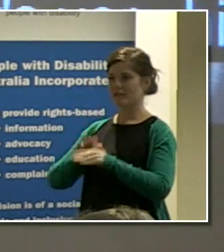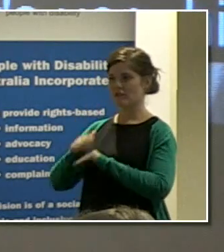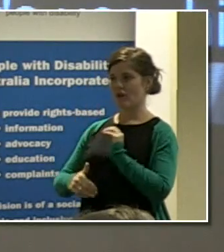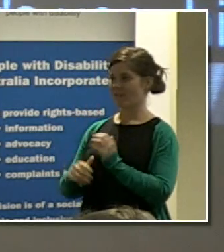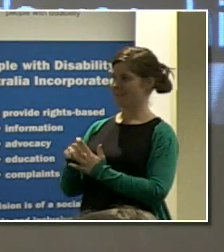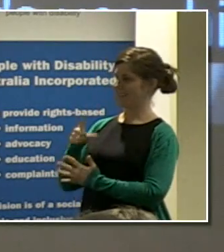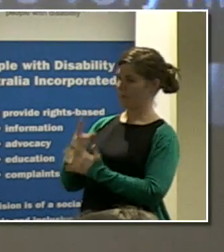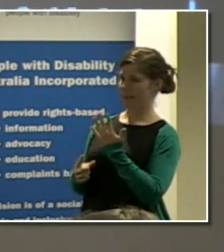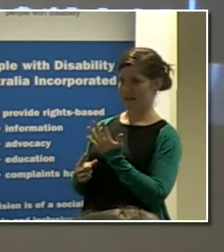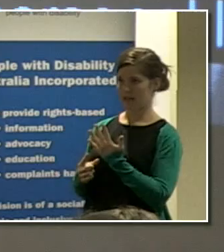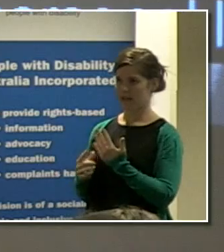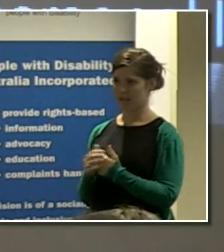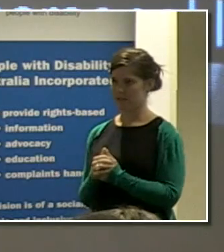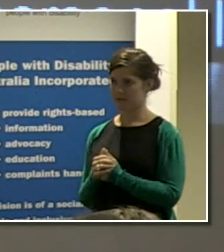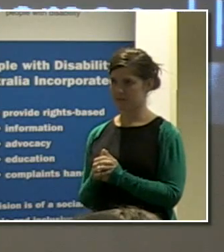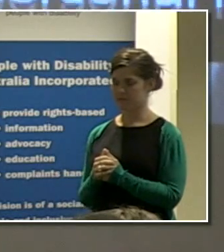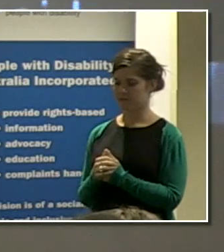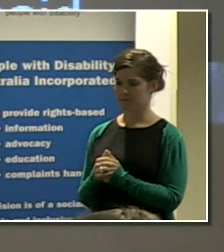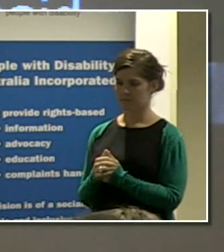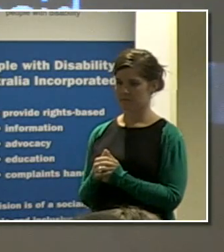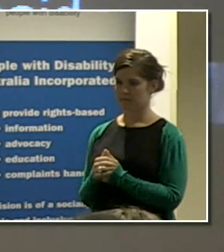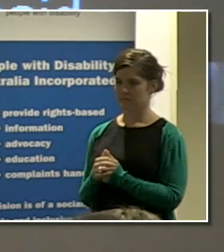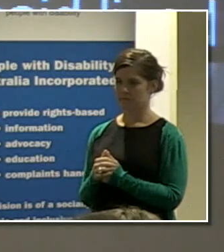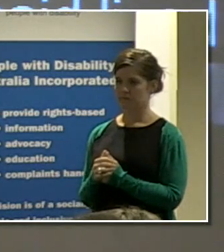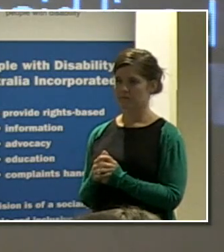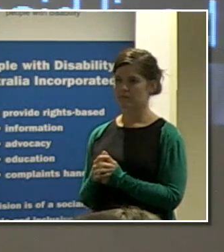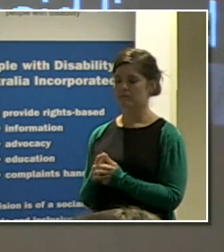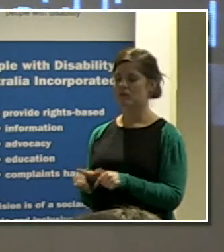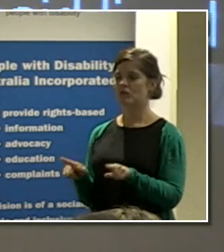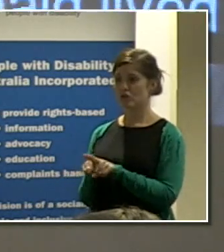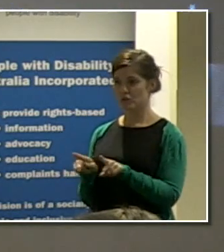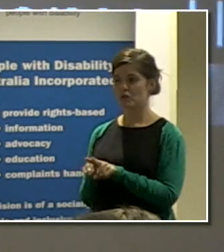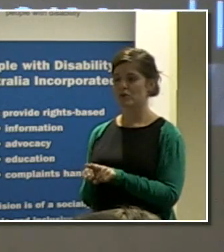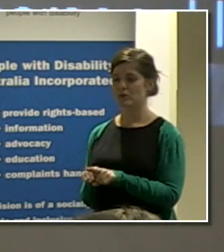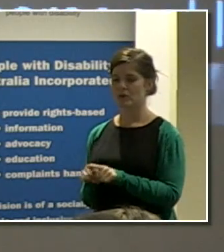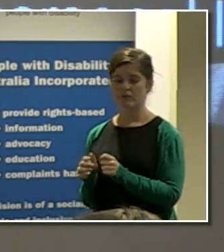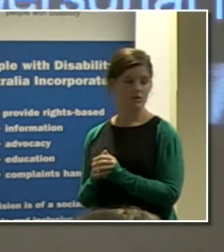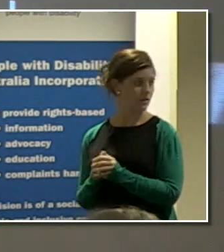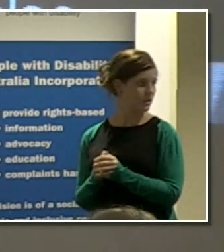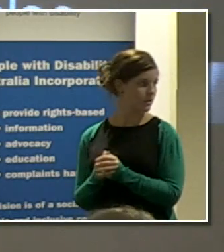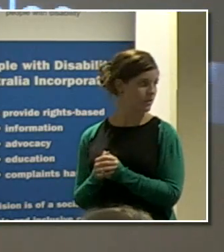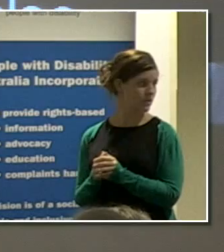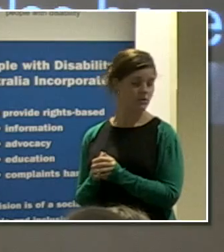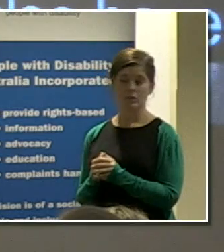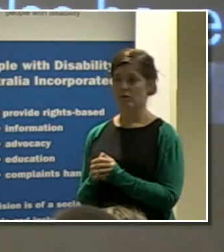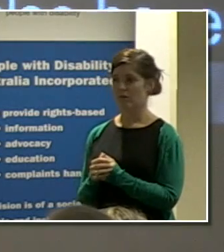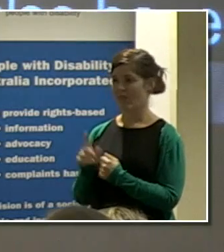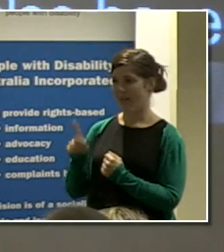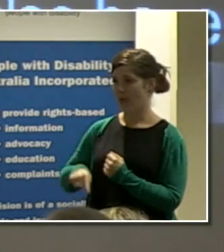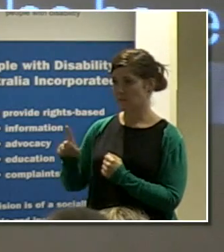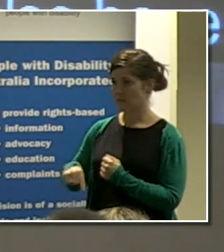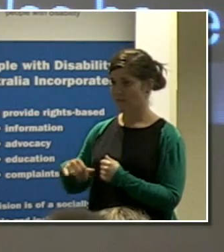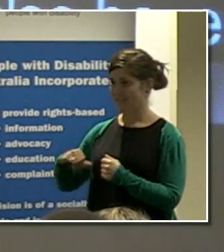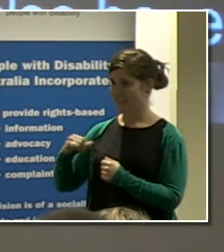lived experience, personal lived experience. We also have now, out of 1,000 staff, we